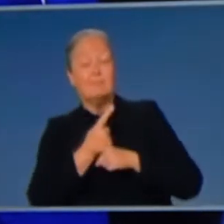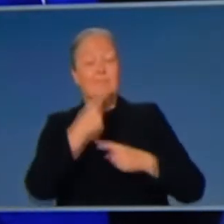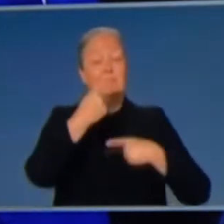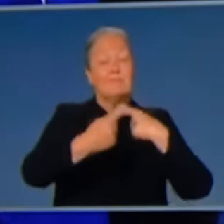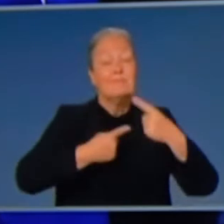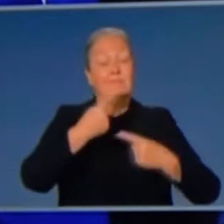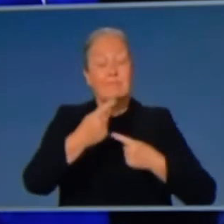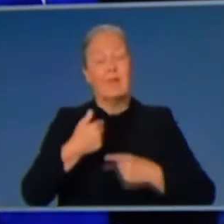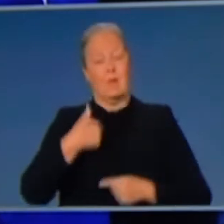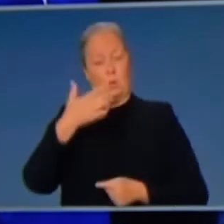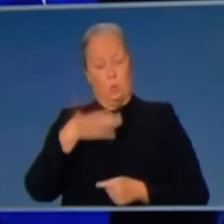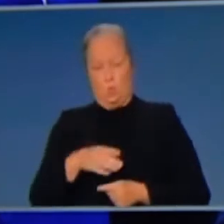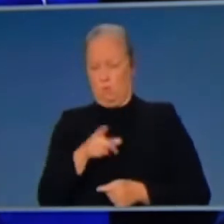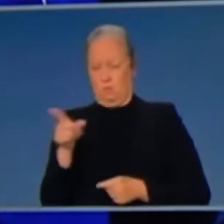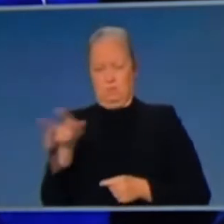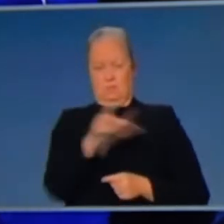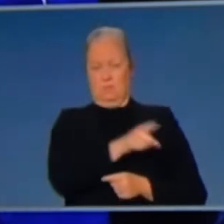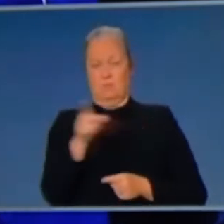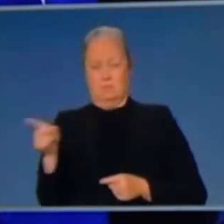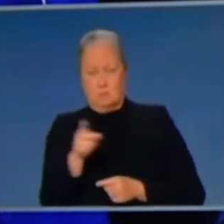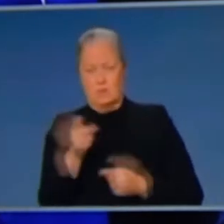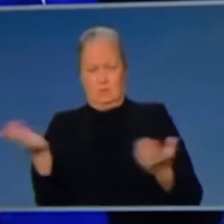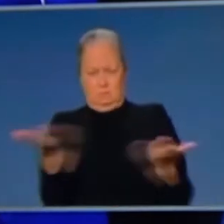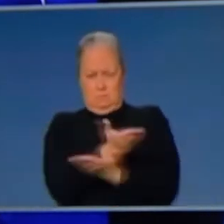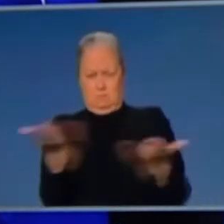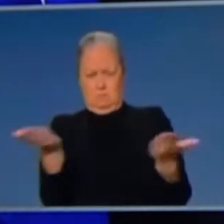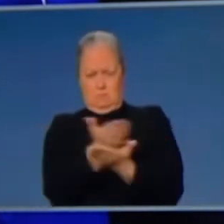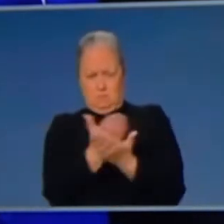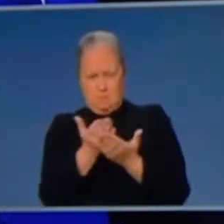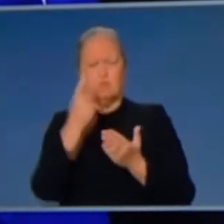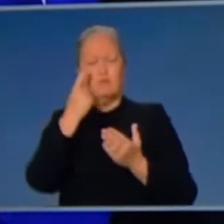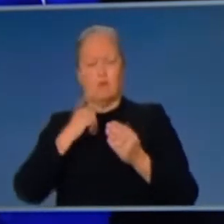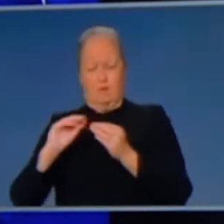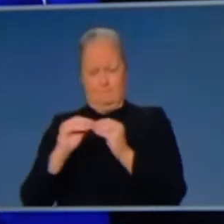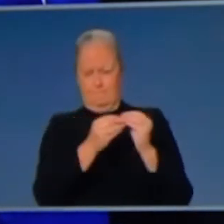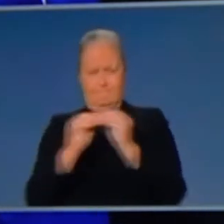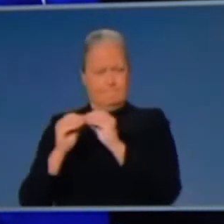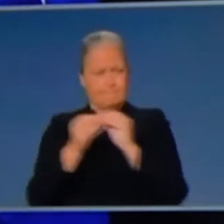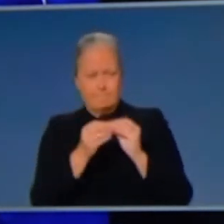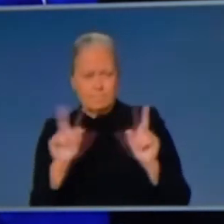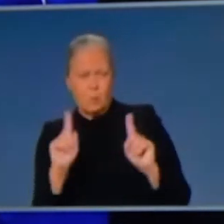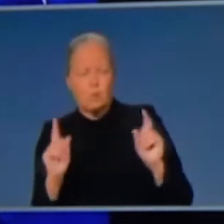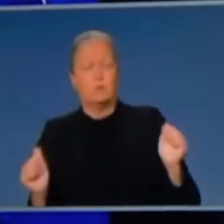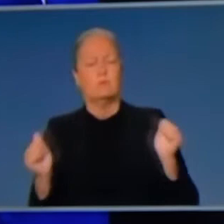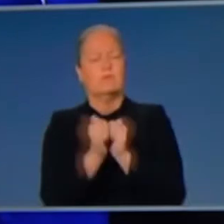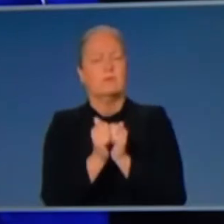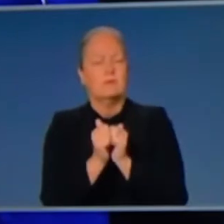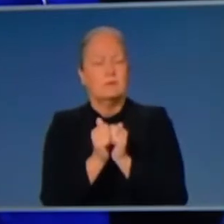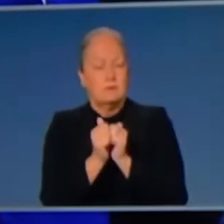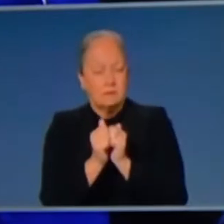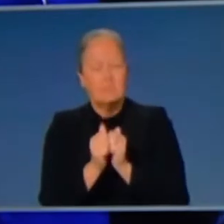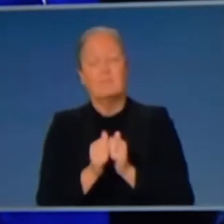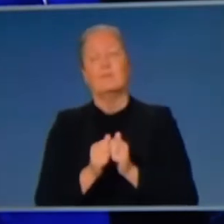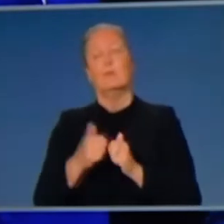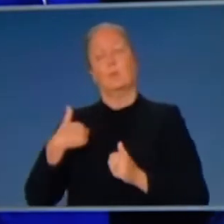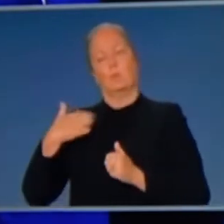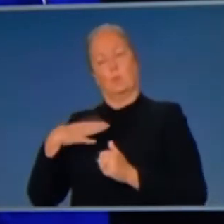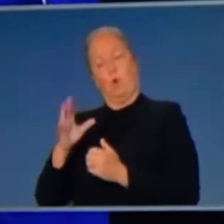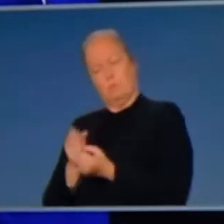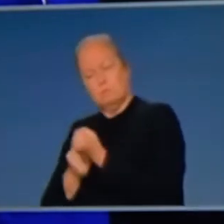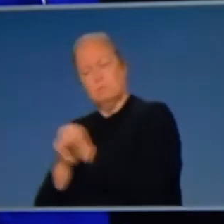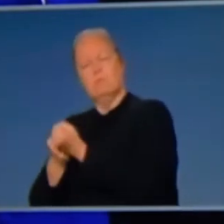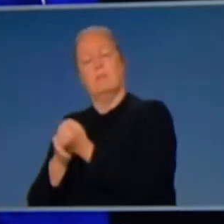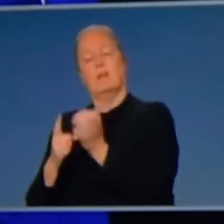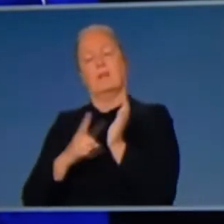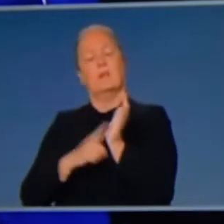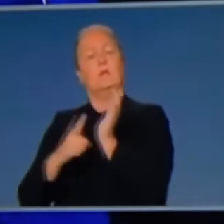it out. This must be shared. Banks also must come to the table here and provide the support to the landlords, and I would particularly send